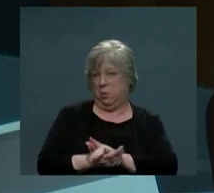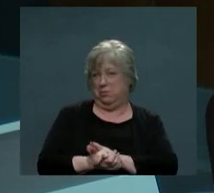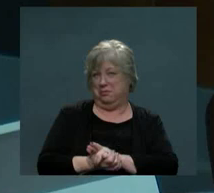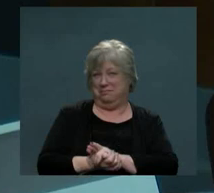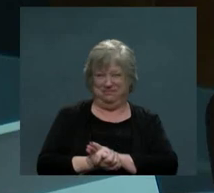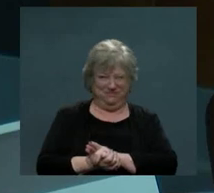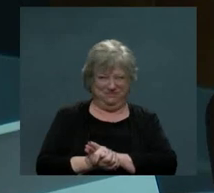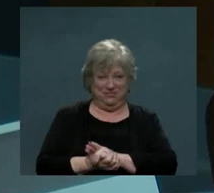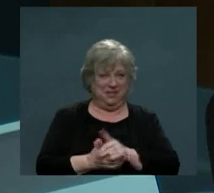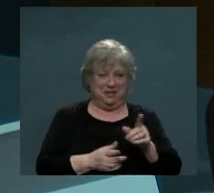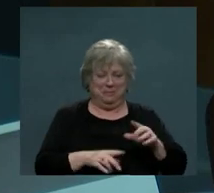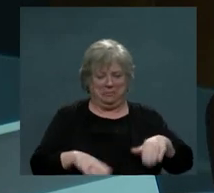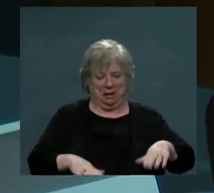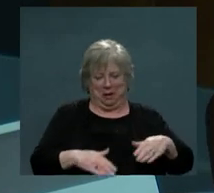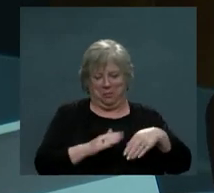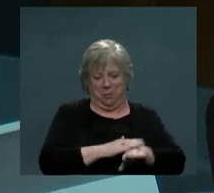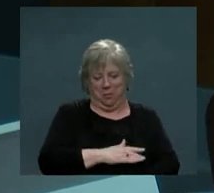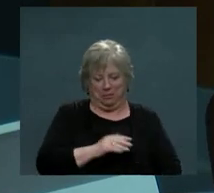Wasn't even born.